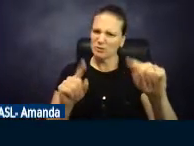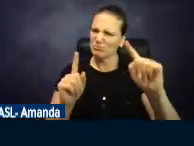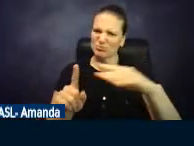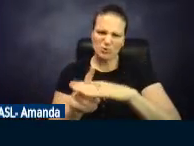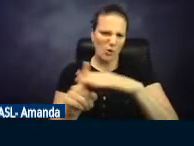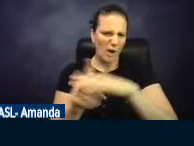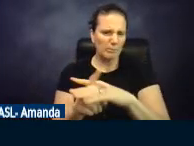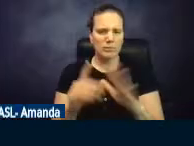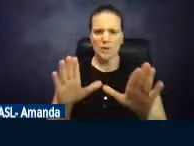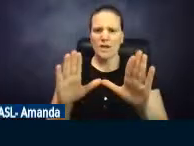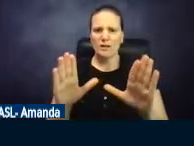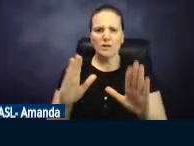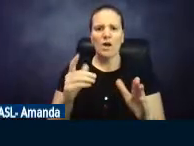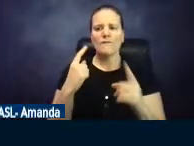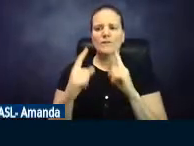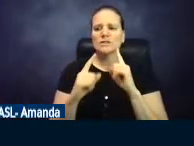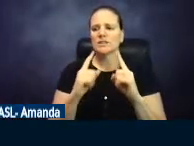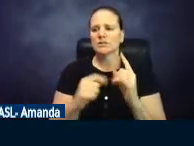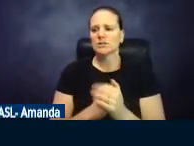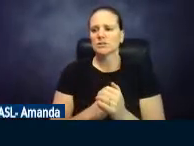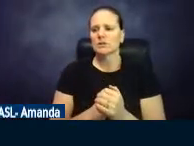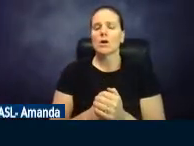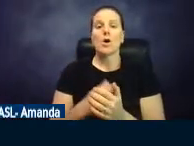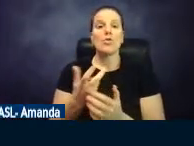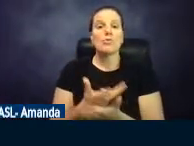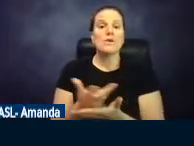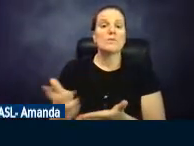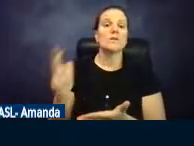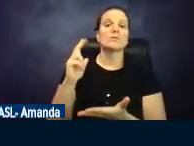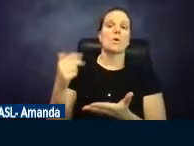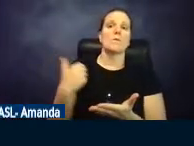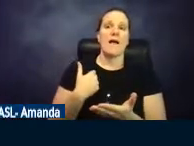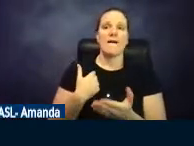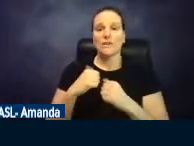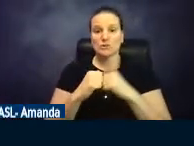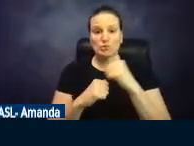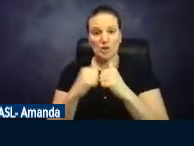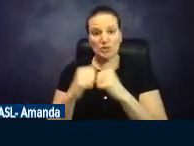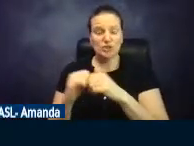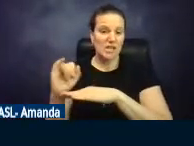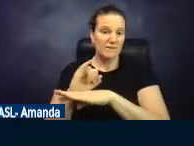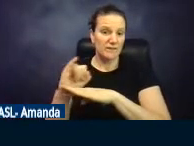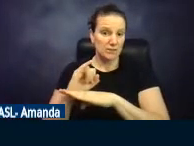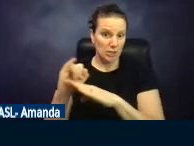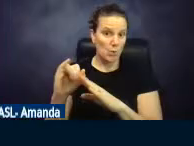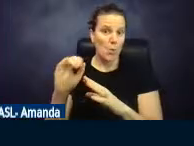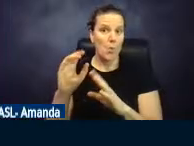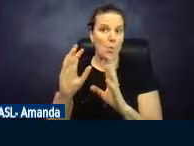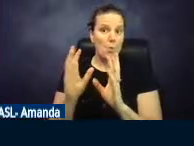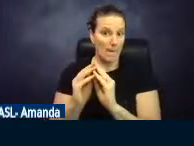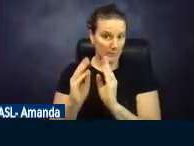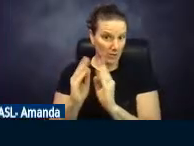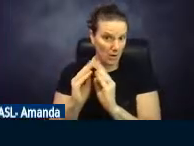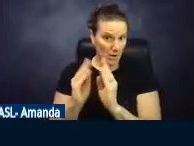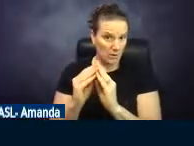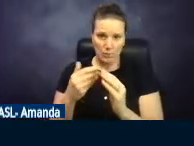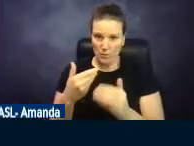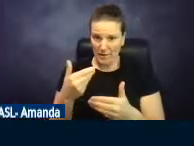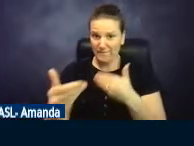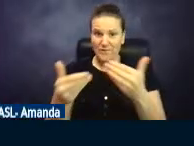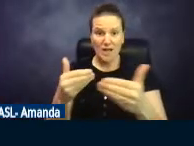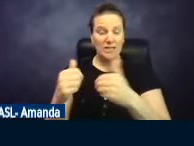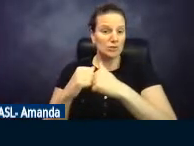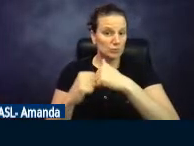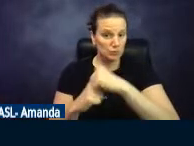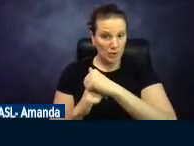About 3 weeks ago, we held a construction industry webinar where we invited the